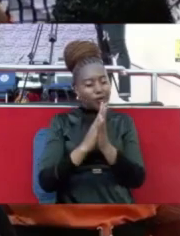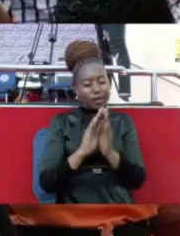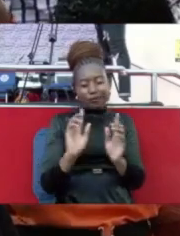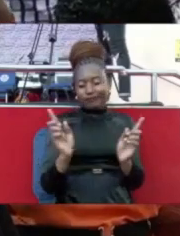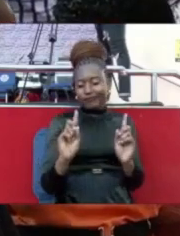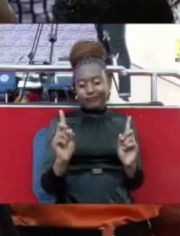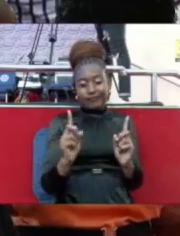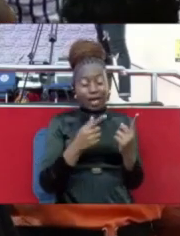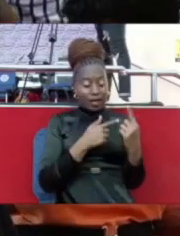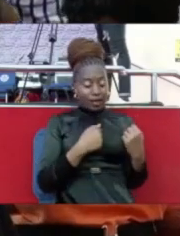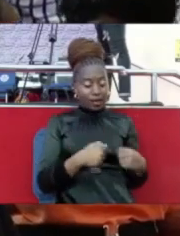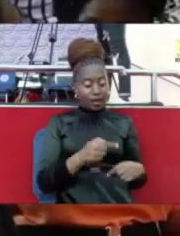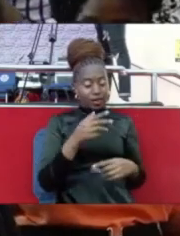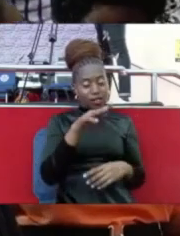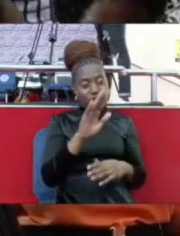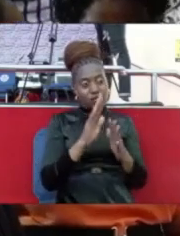heart praying.